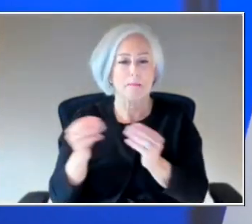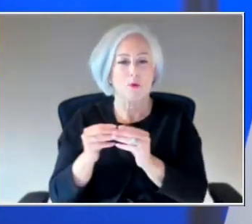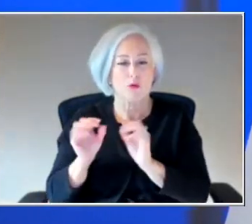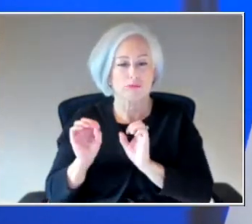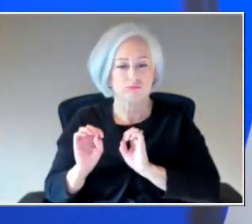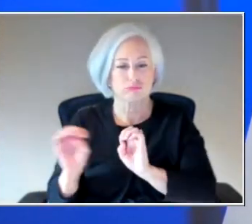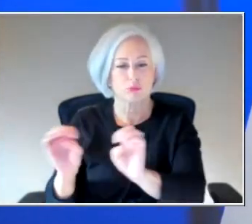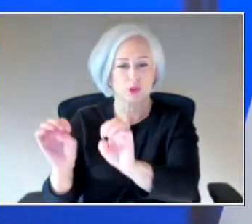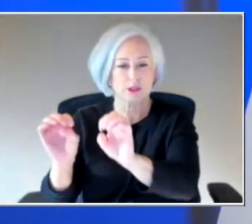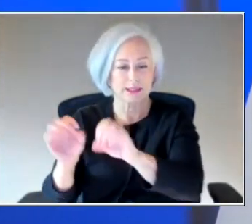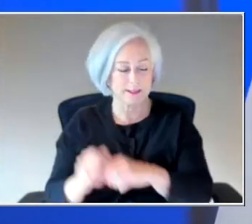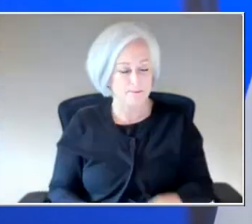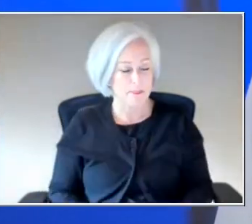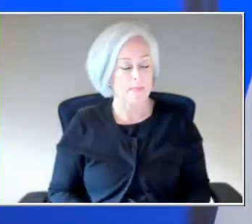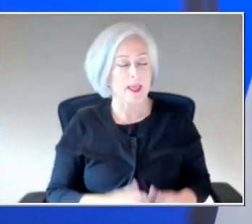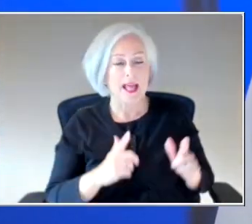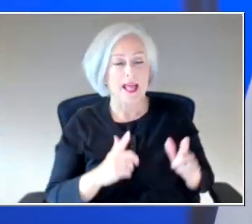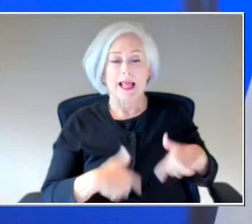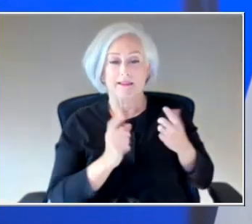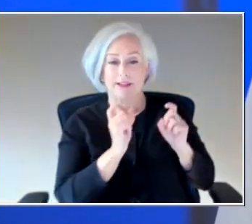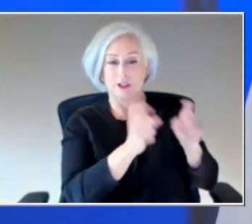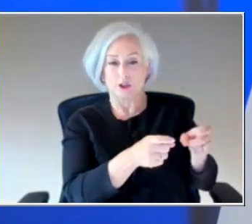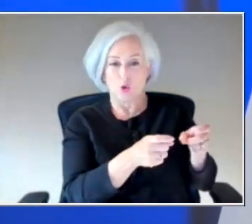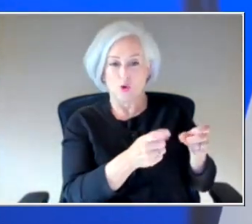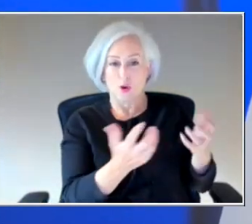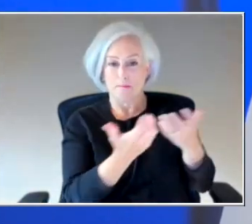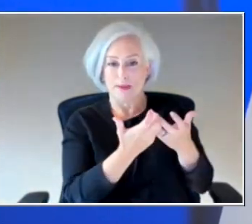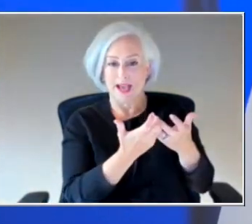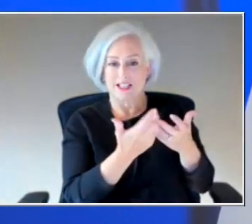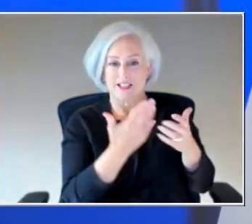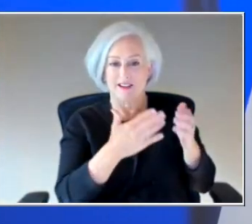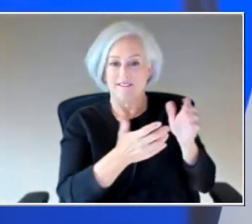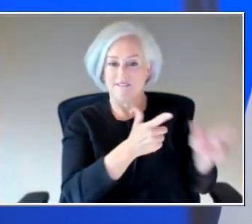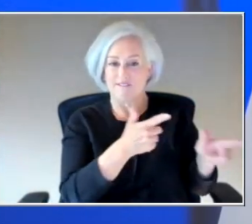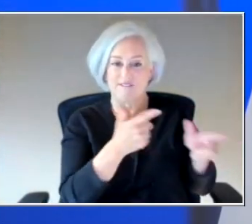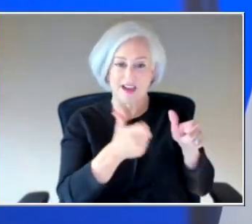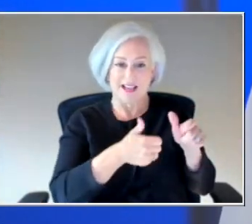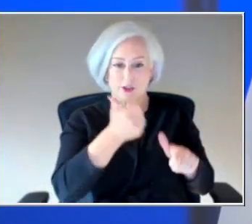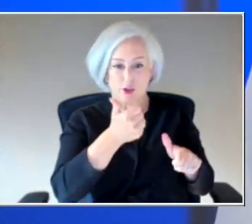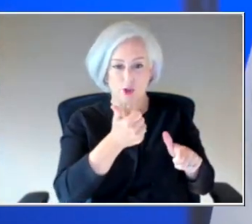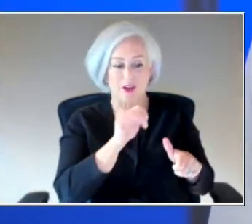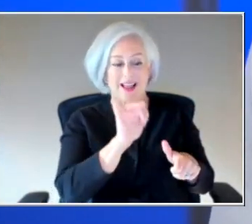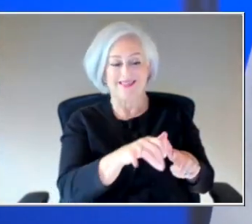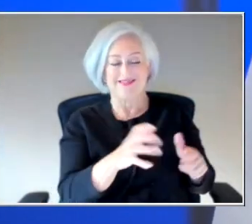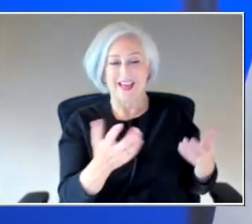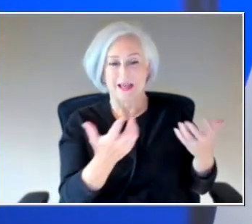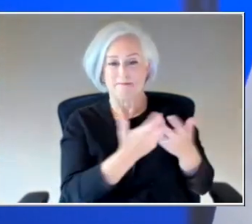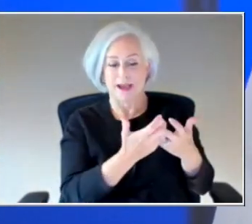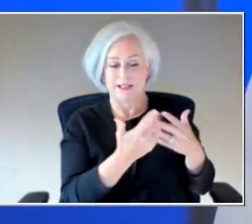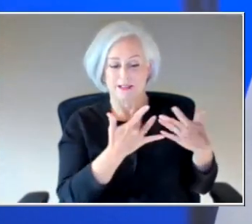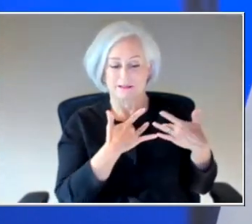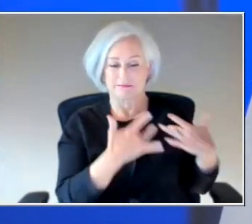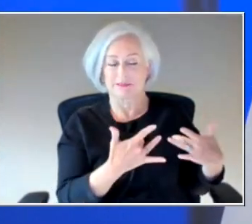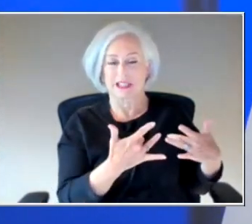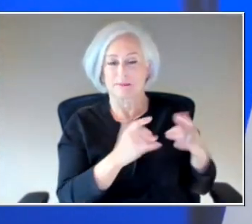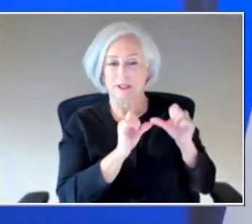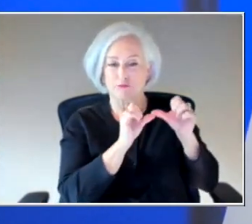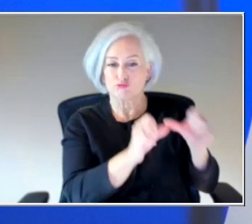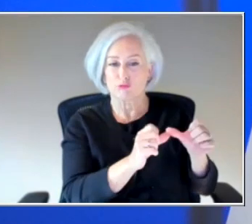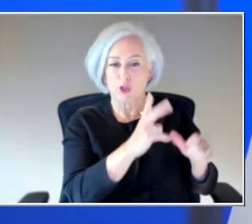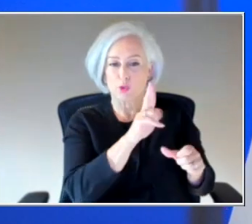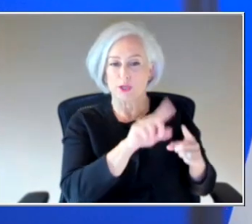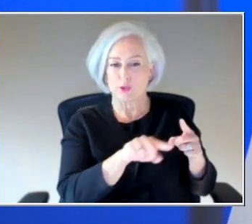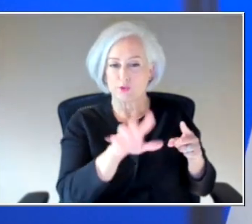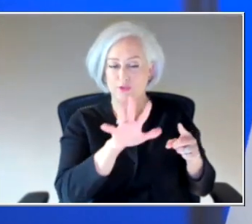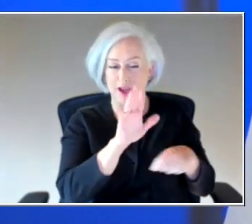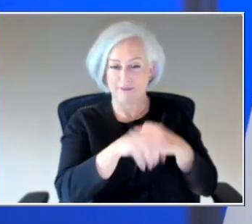little bit quicker. The average living donor lasts about 3 to 5 years longer than the average deceased donor kidney. So there's a lot of benefits